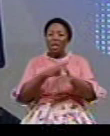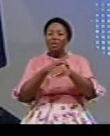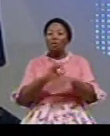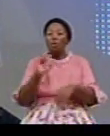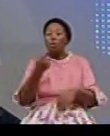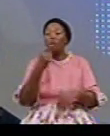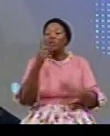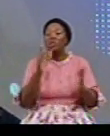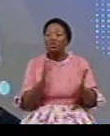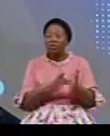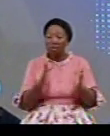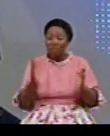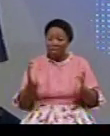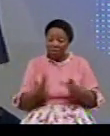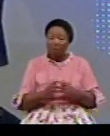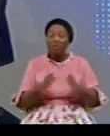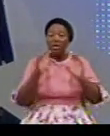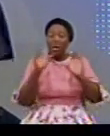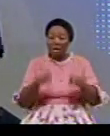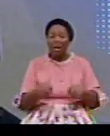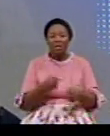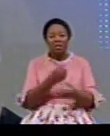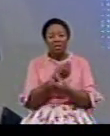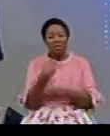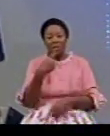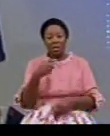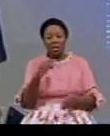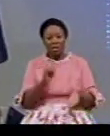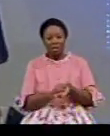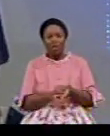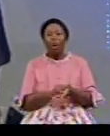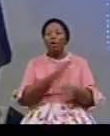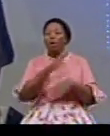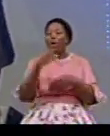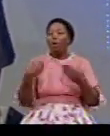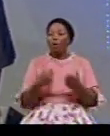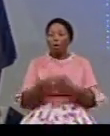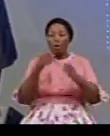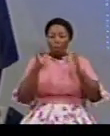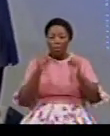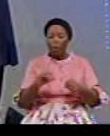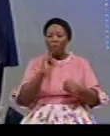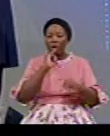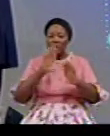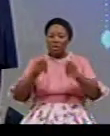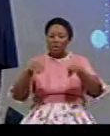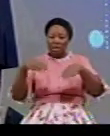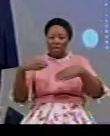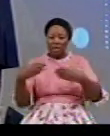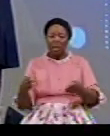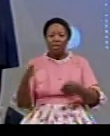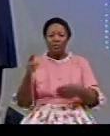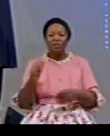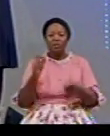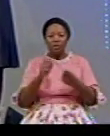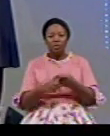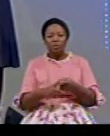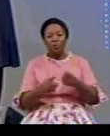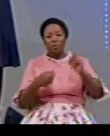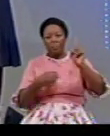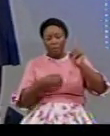the revealed Redeemer. We're coming to number two. Number two is the